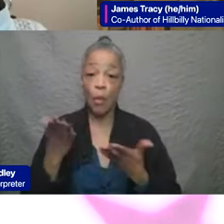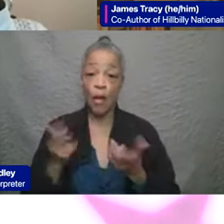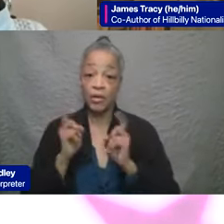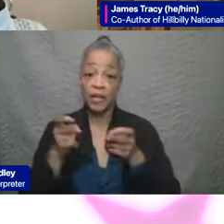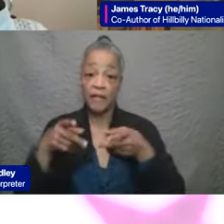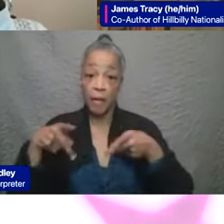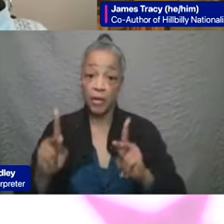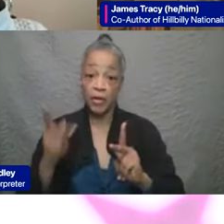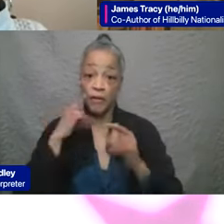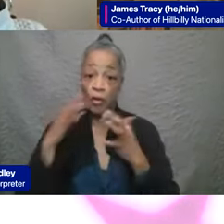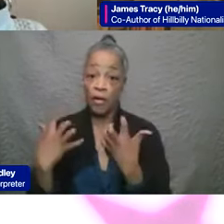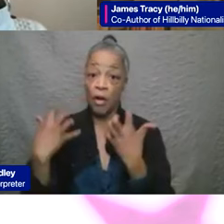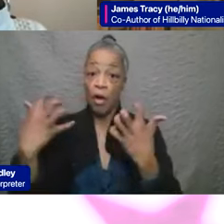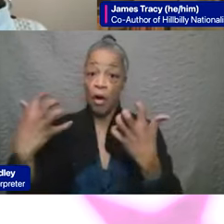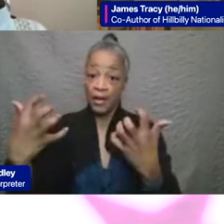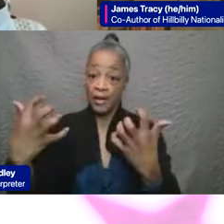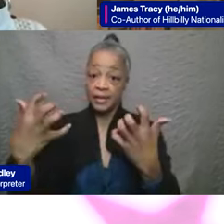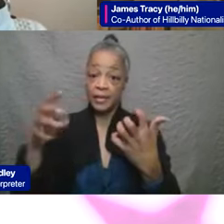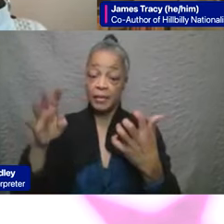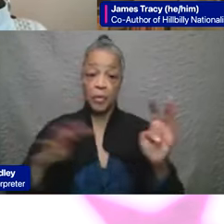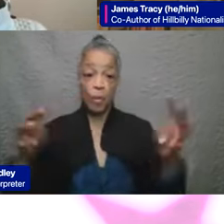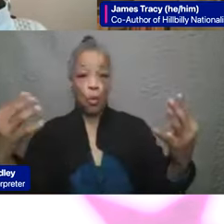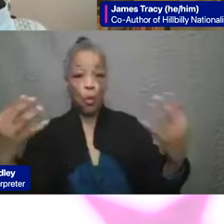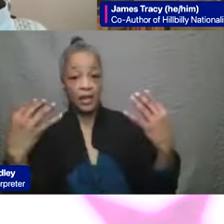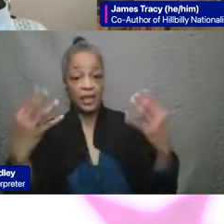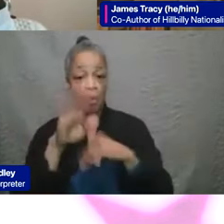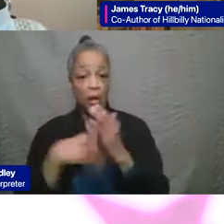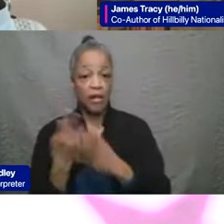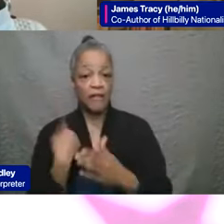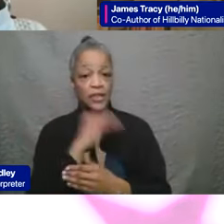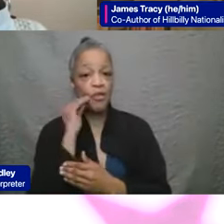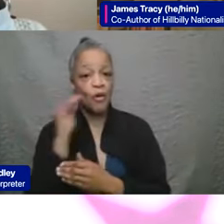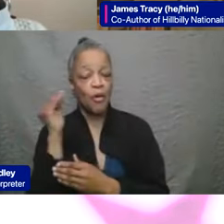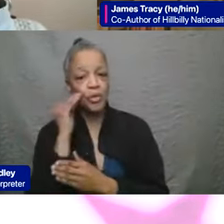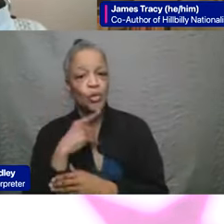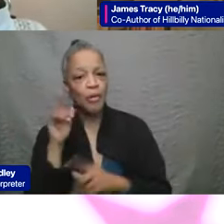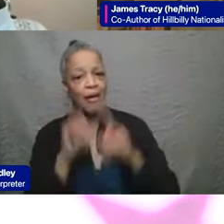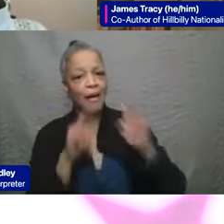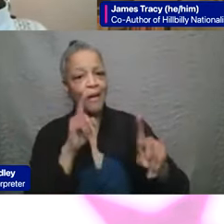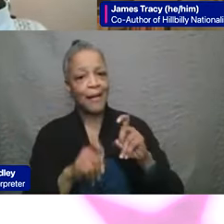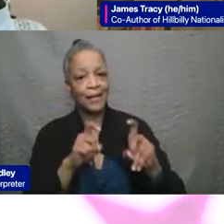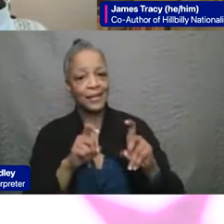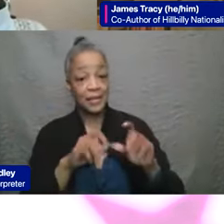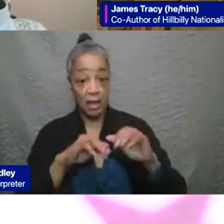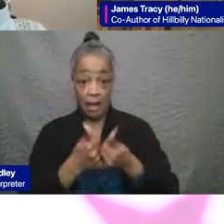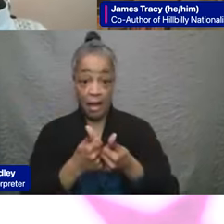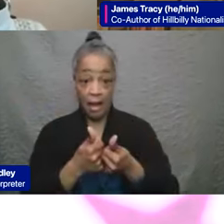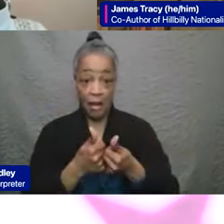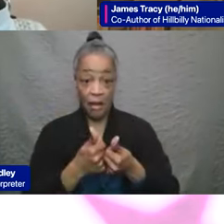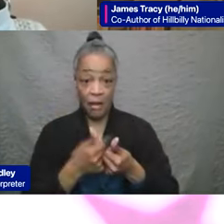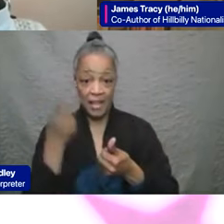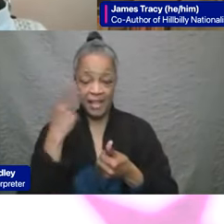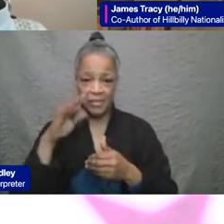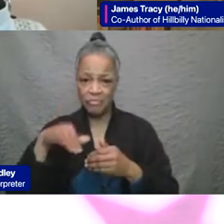for the audience and for all of us who are at home to ask questions. And the way you do so is that, and I believe there's a